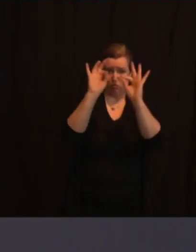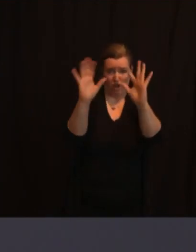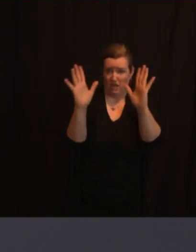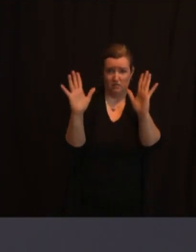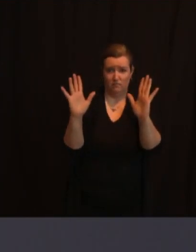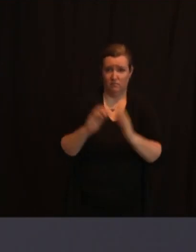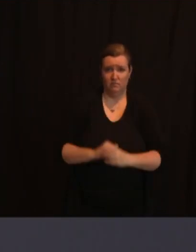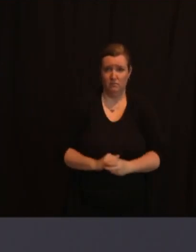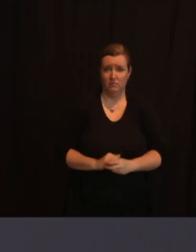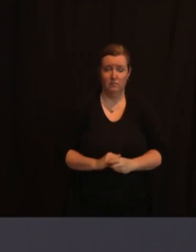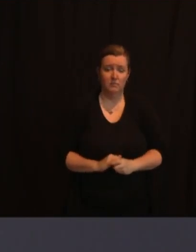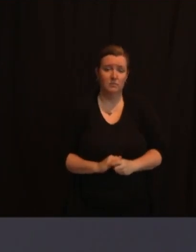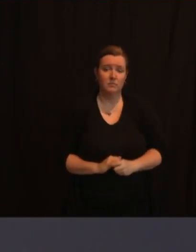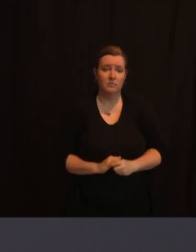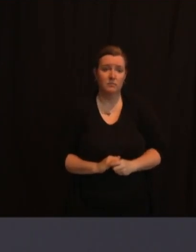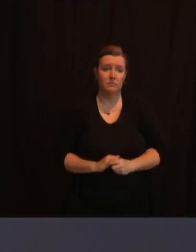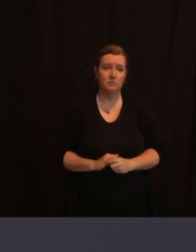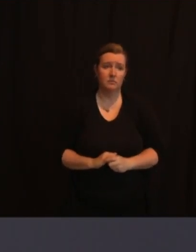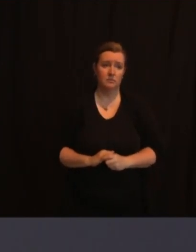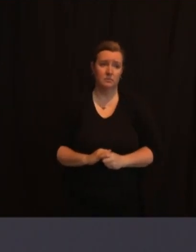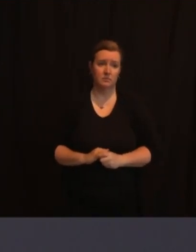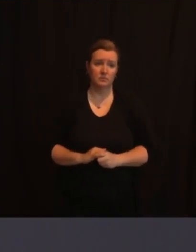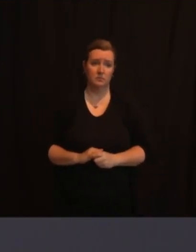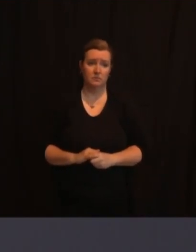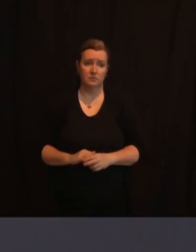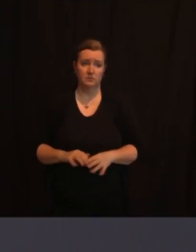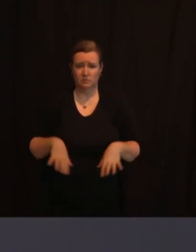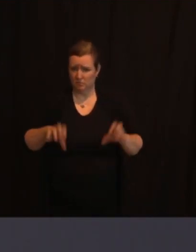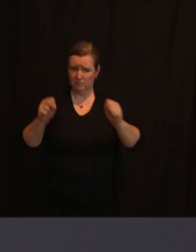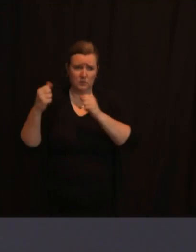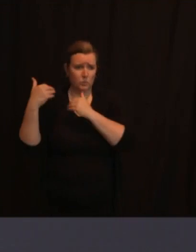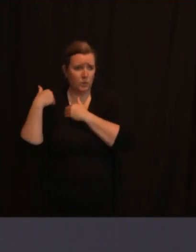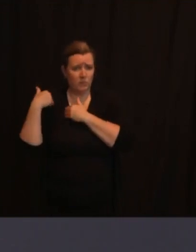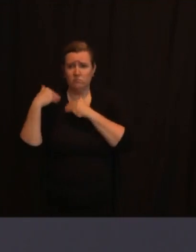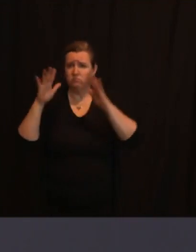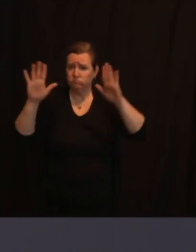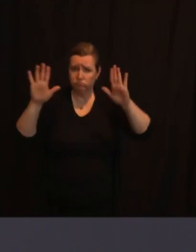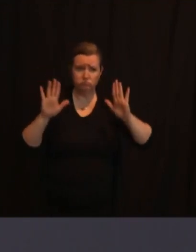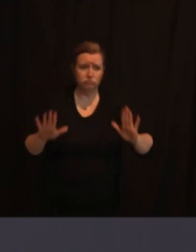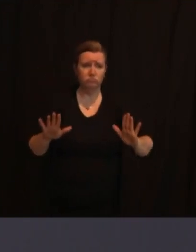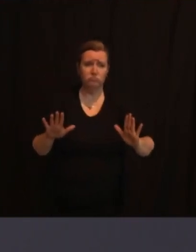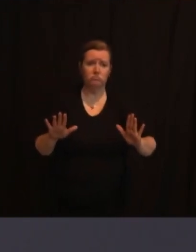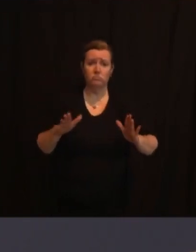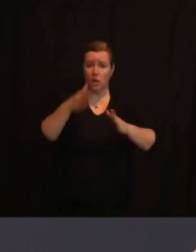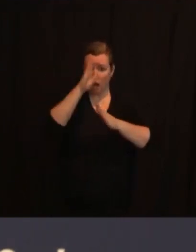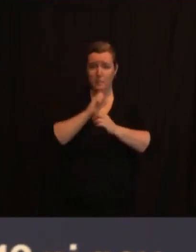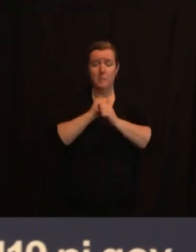in your hands, and you've been extraordinary. Keep it up, folks. God bless you all. We'll see you tomorrow.